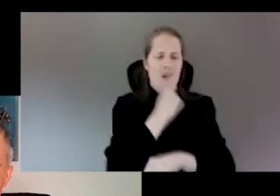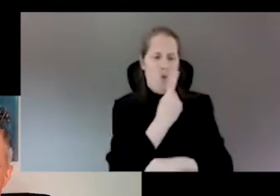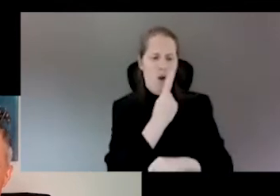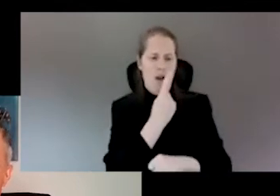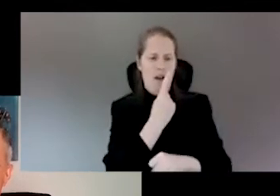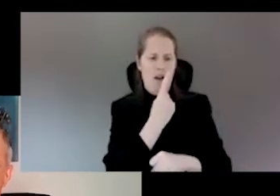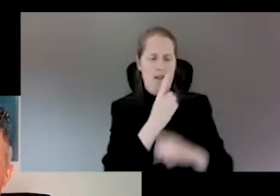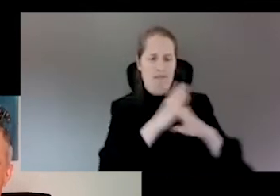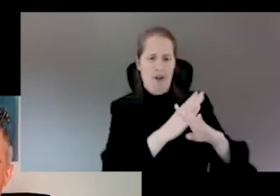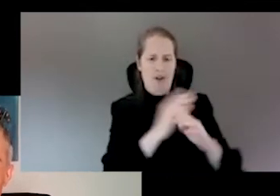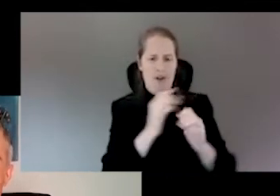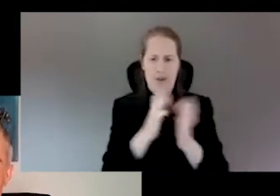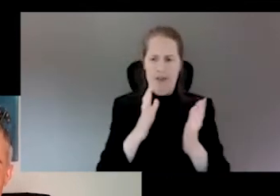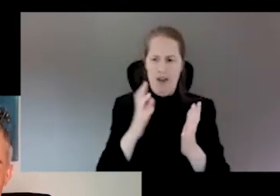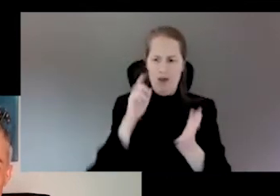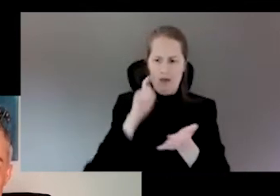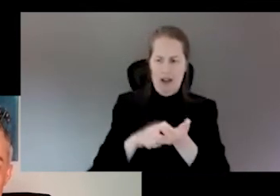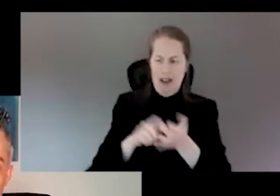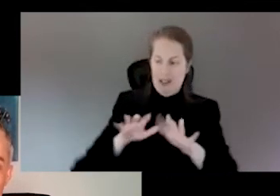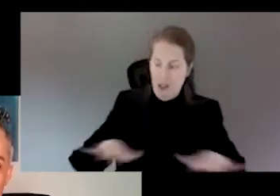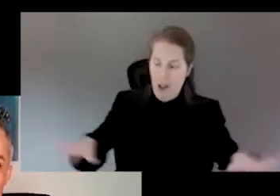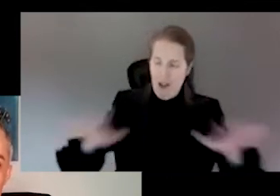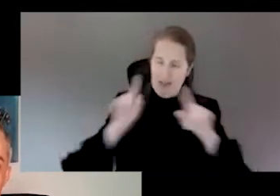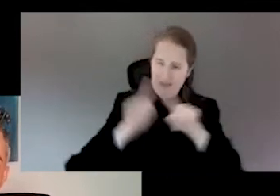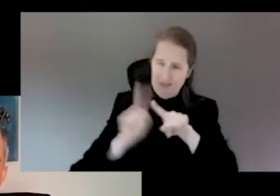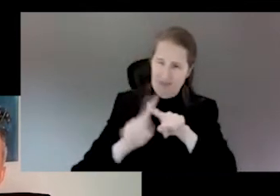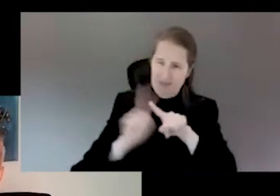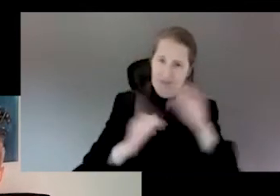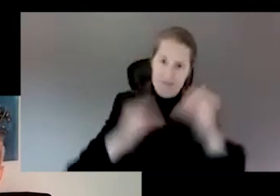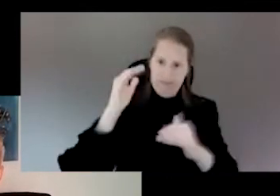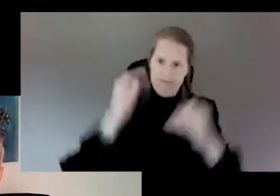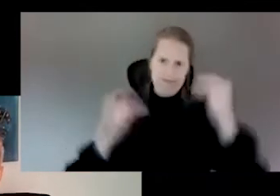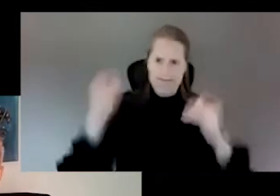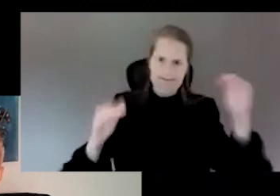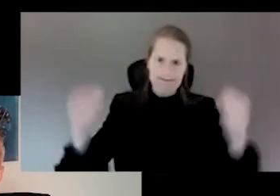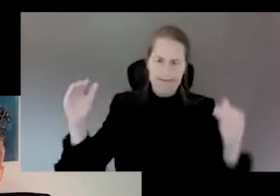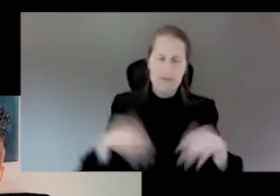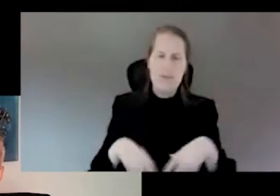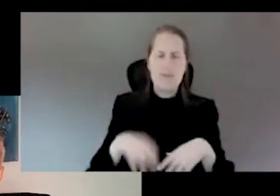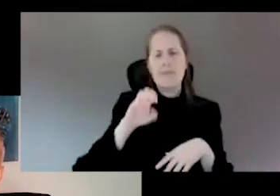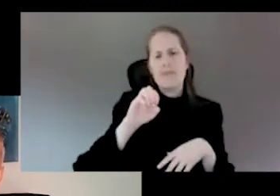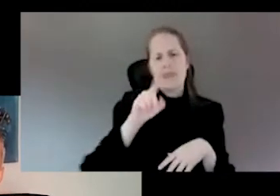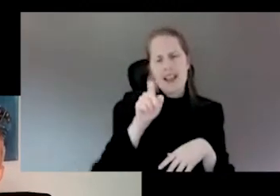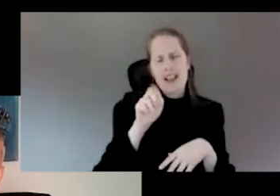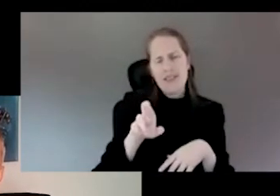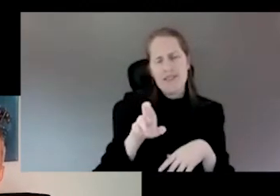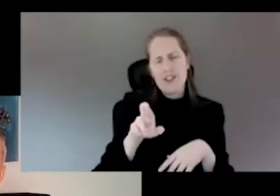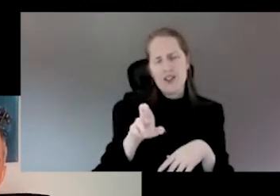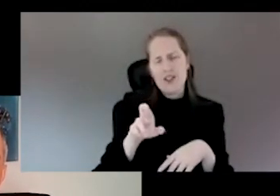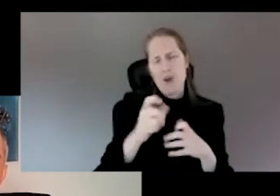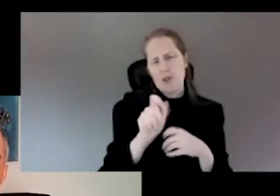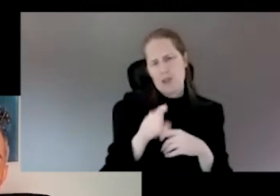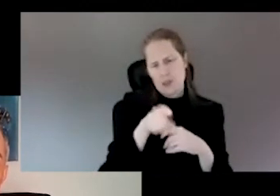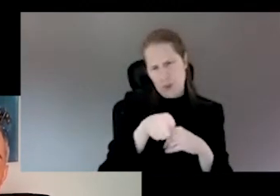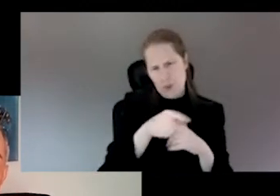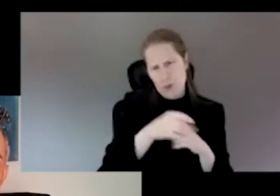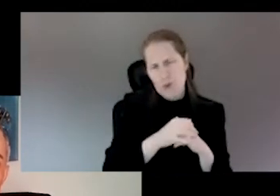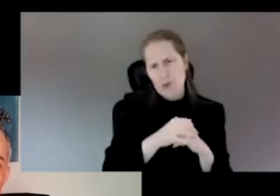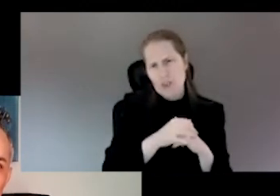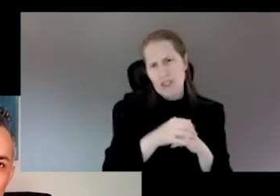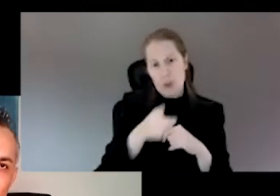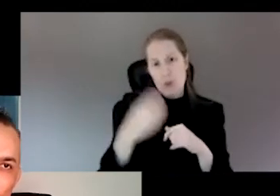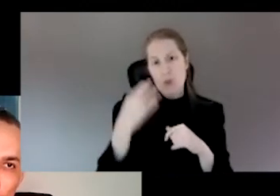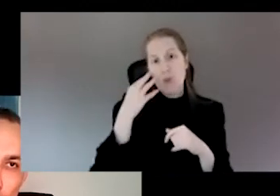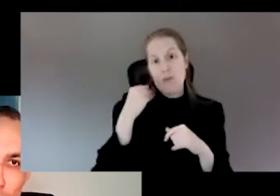all of these inequalities, without broadening the lens. And Elver, I'd be curious, especially for someone who has experienced,